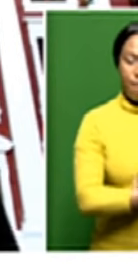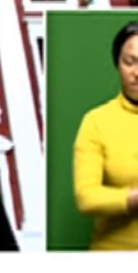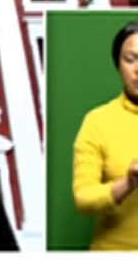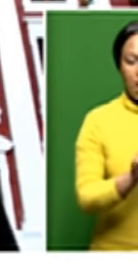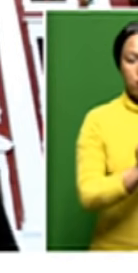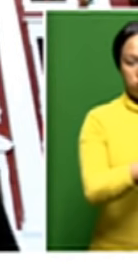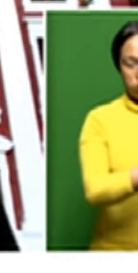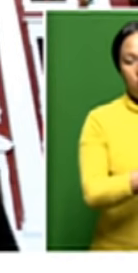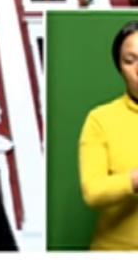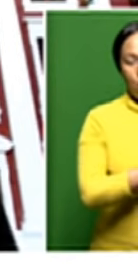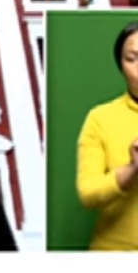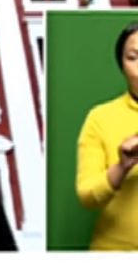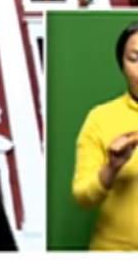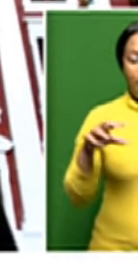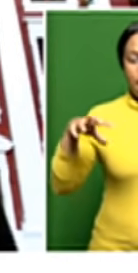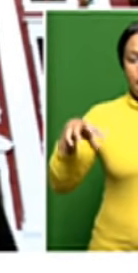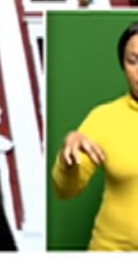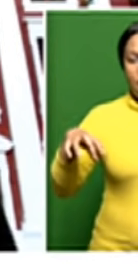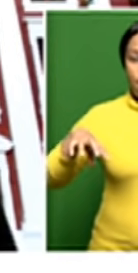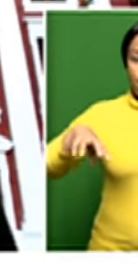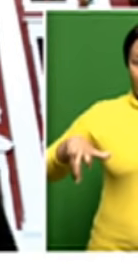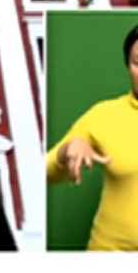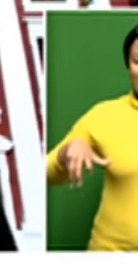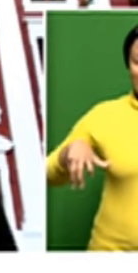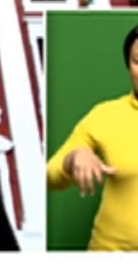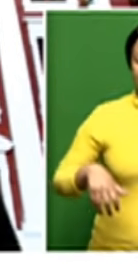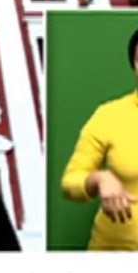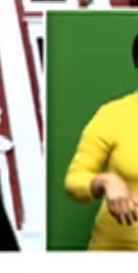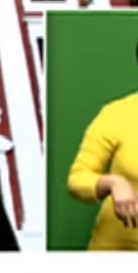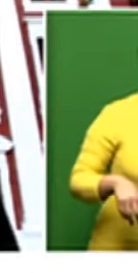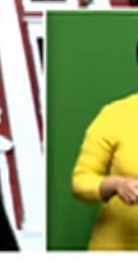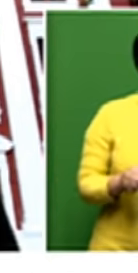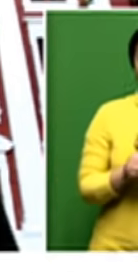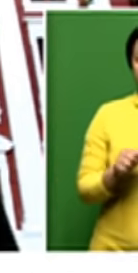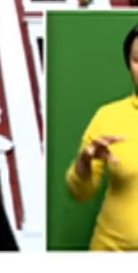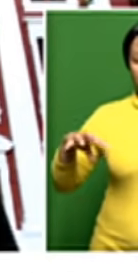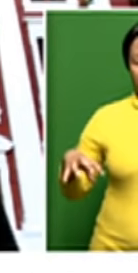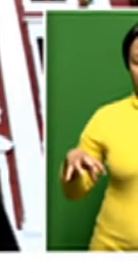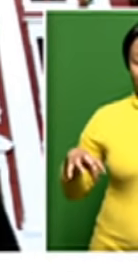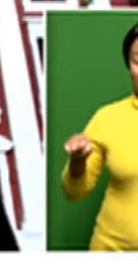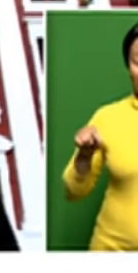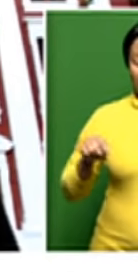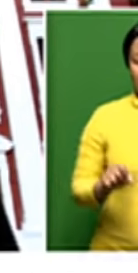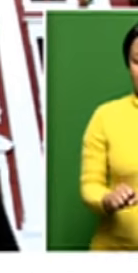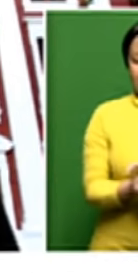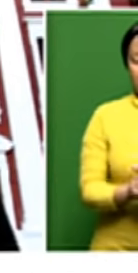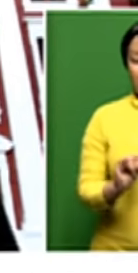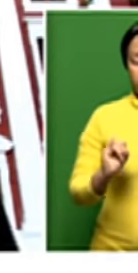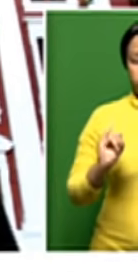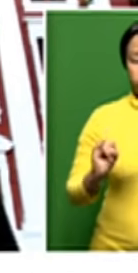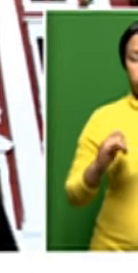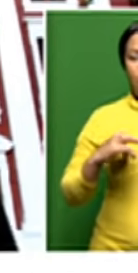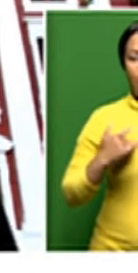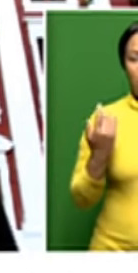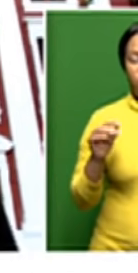these events took place in 2 provinces, KZN and Gauteng, and had a major impact on the lives and the